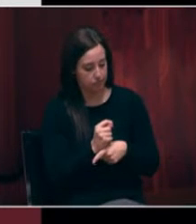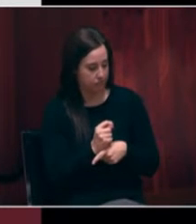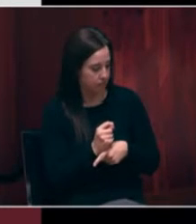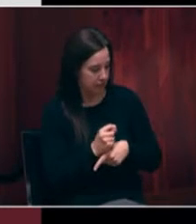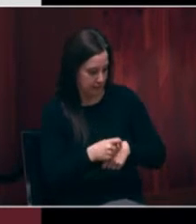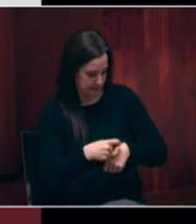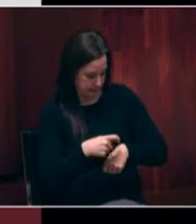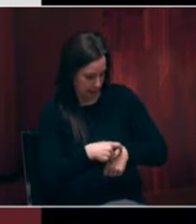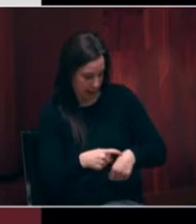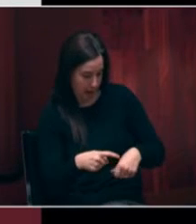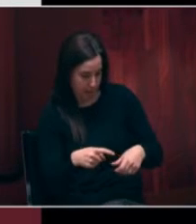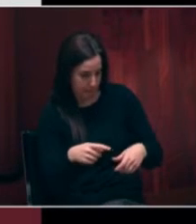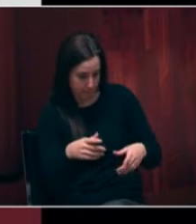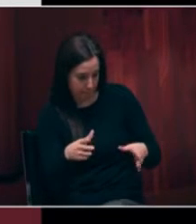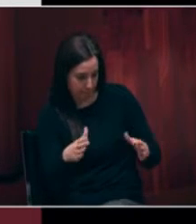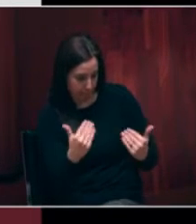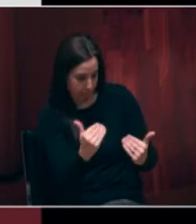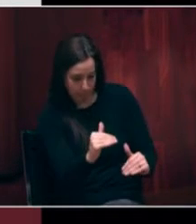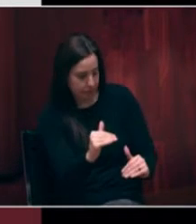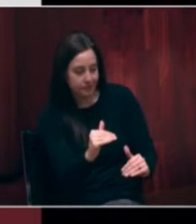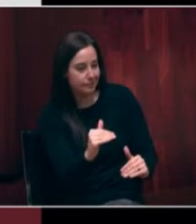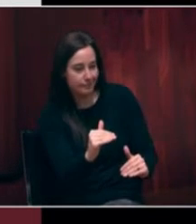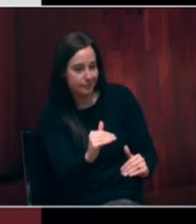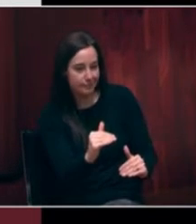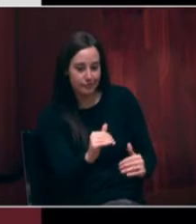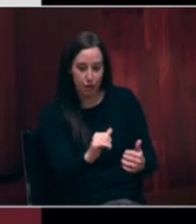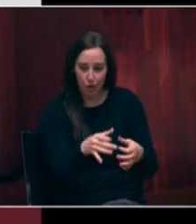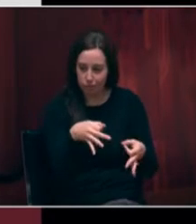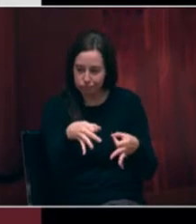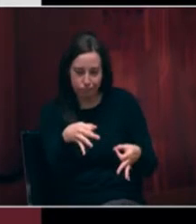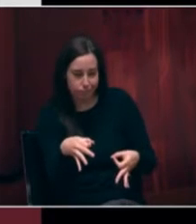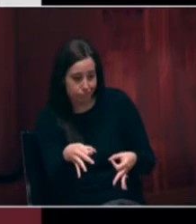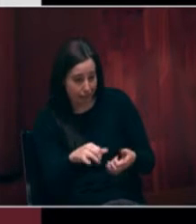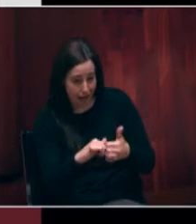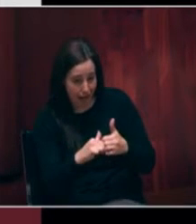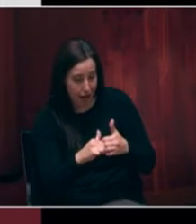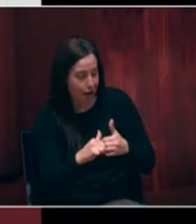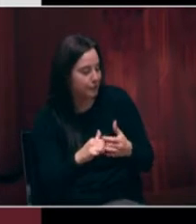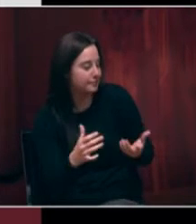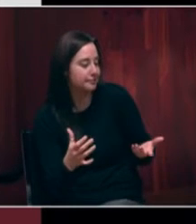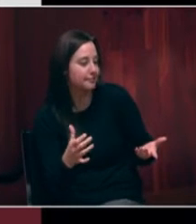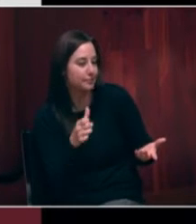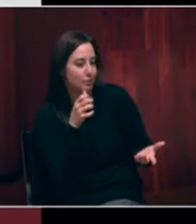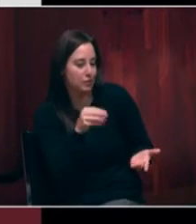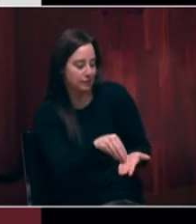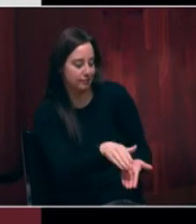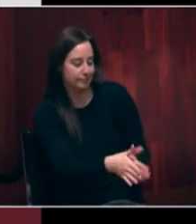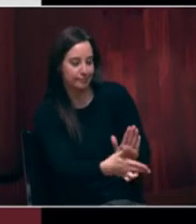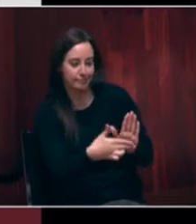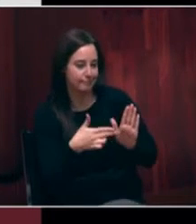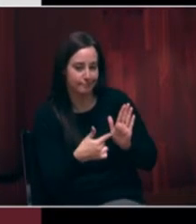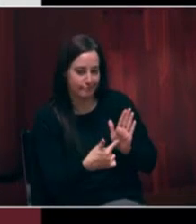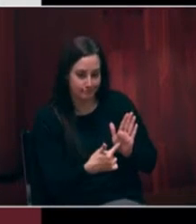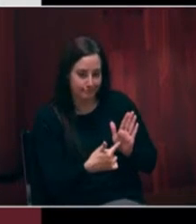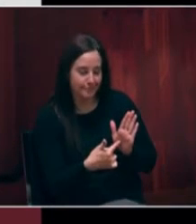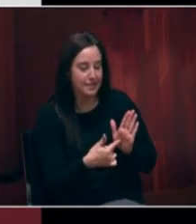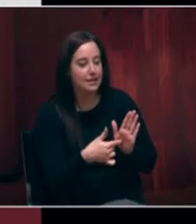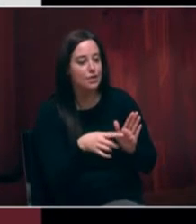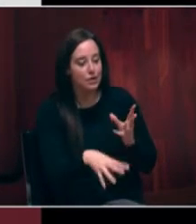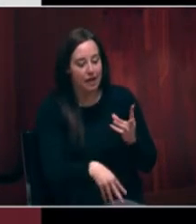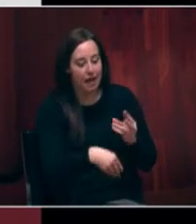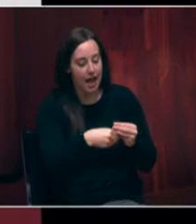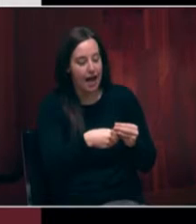on it or any distinction about how you do that or how deep you go. So we tried to put the requirements in here in a